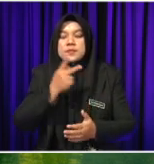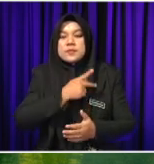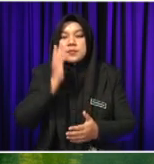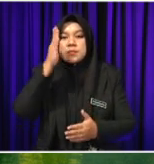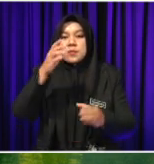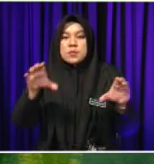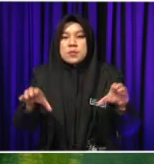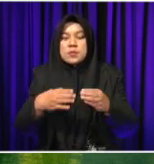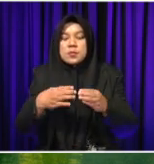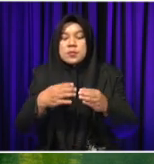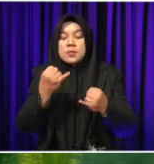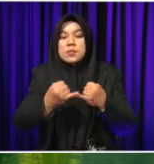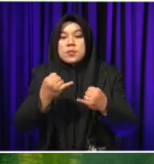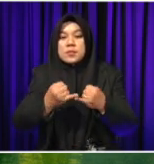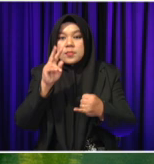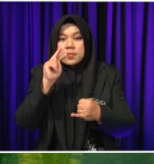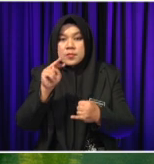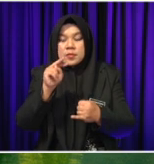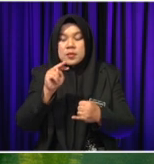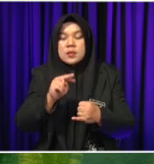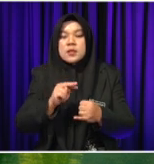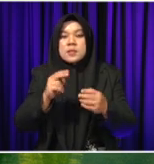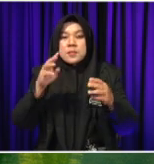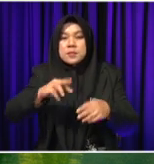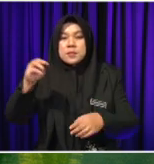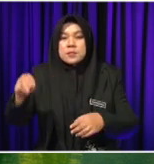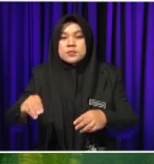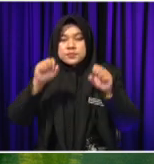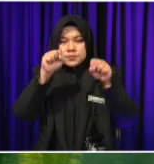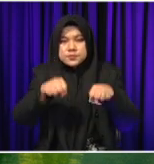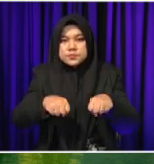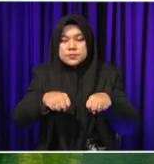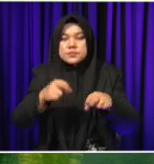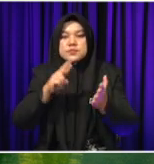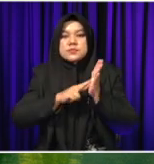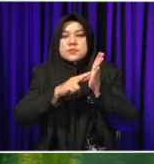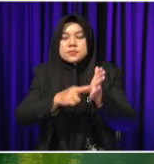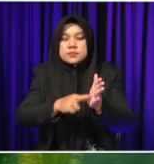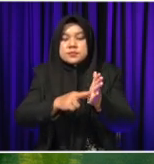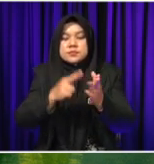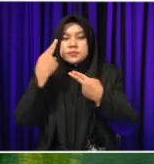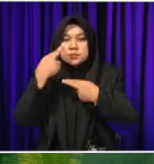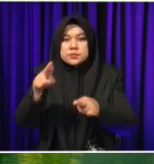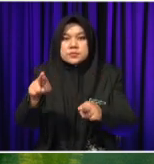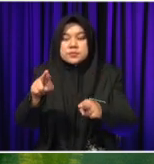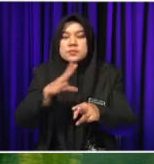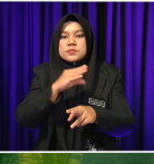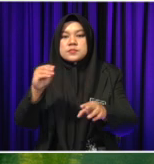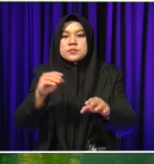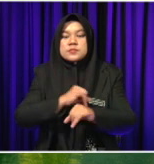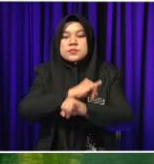make sure by the end of the lesson today, Shafika, our pupils back here will be able to respond and interpret a variety